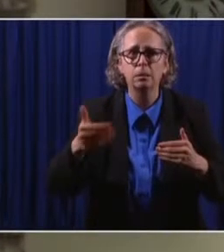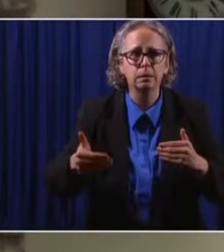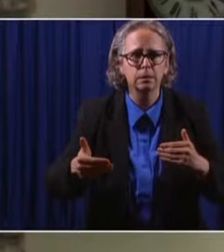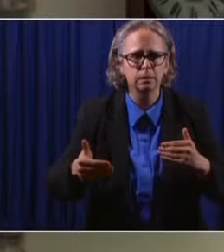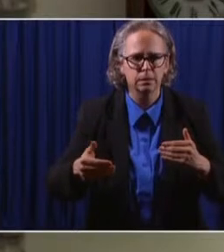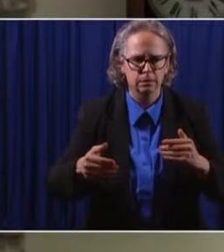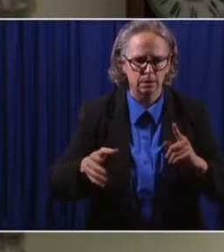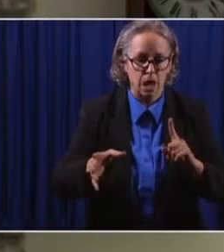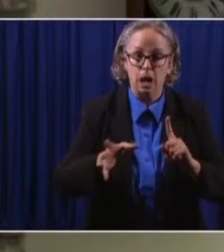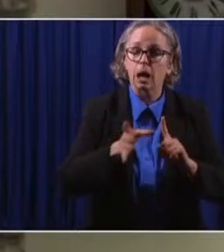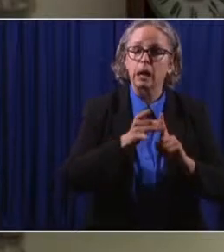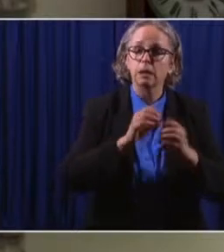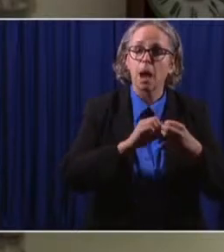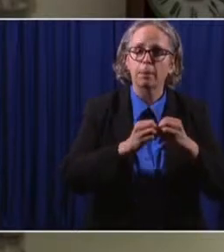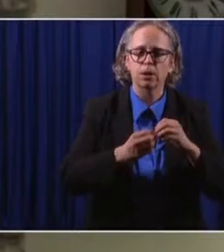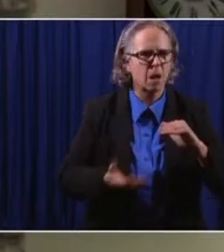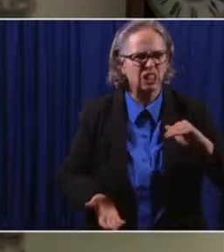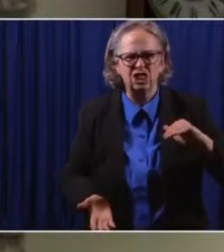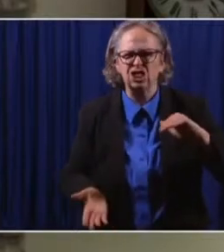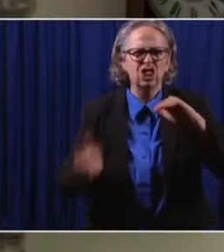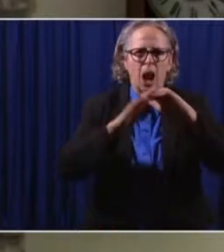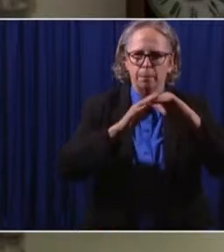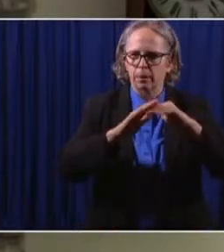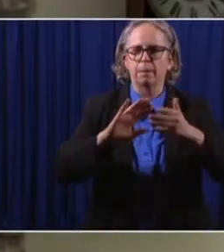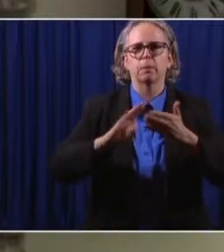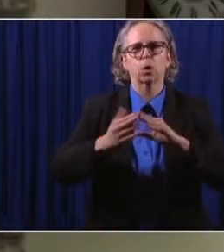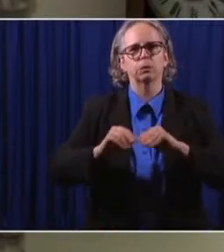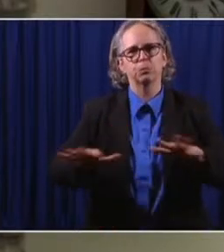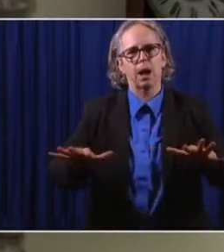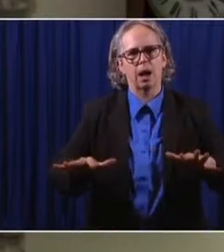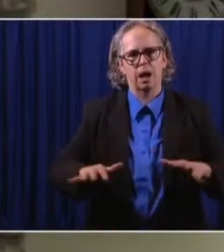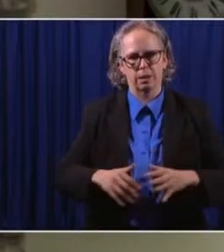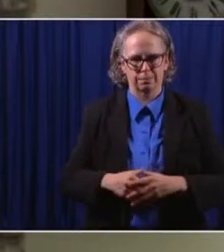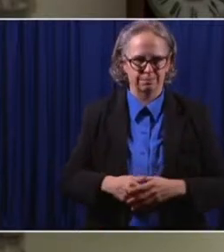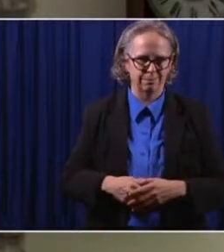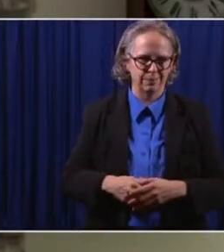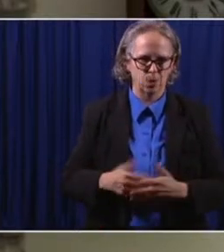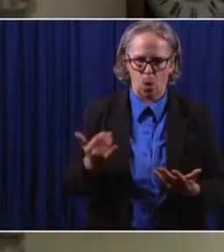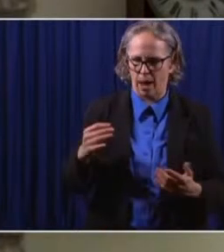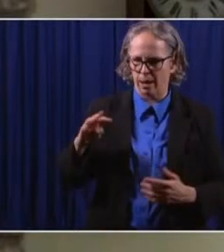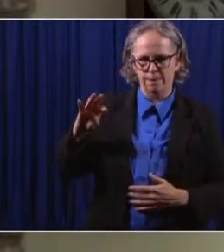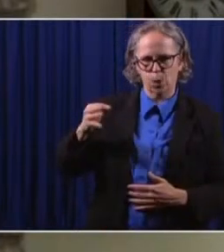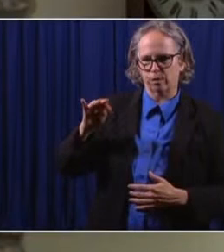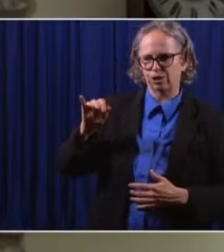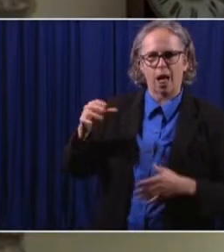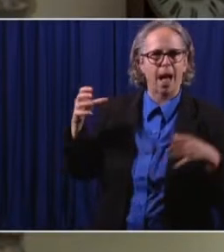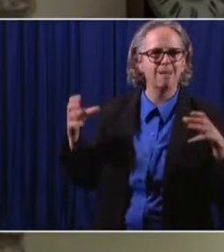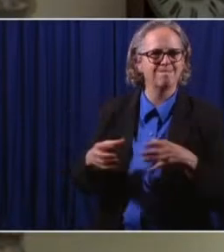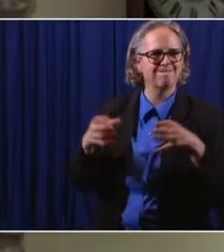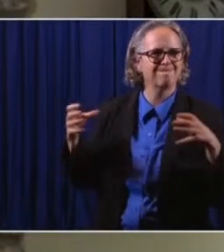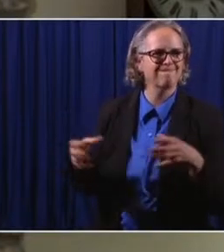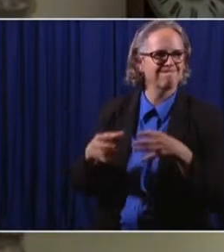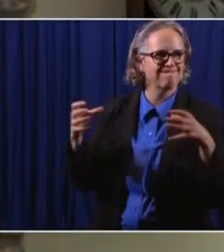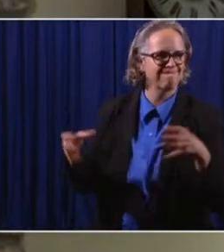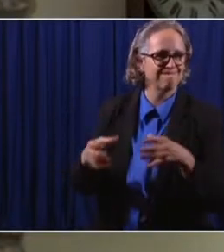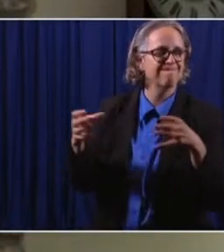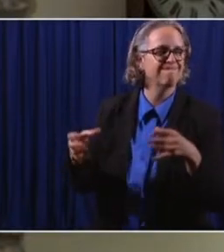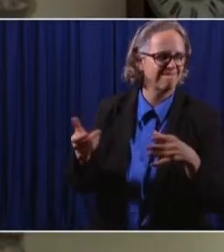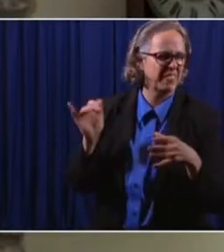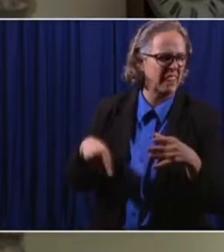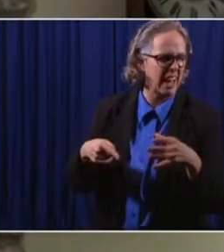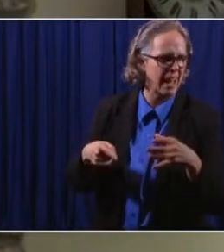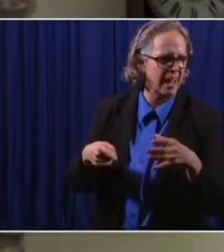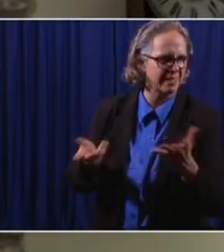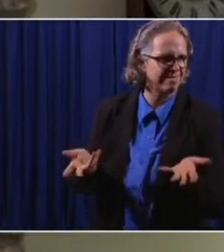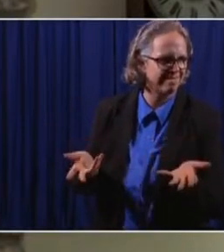Many of this comes out of what you'd expect of the 4th of July, family gatherings, being with friends to celebrate the holiday. We know it takes about